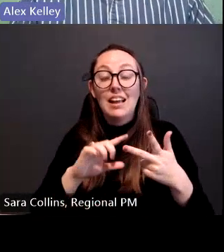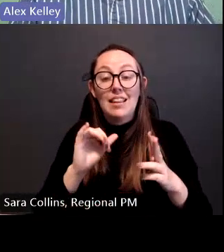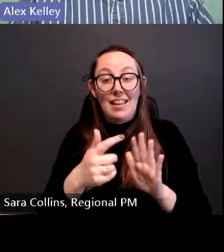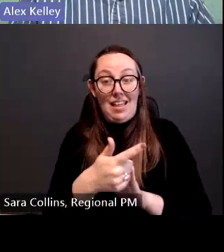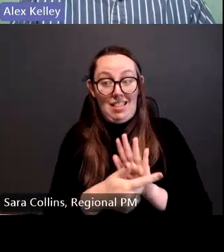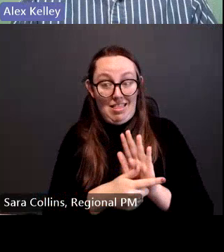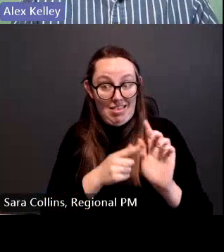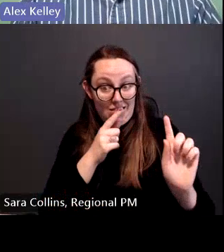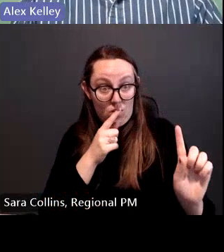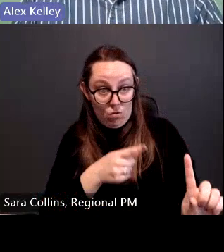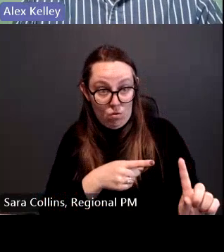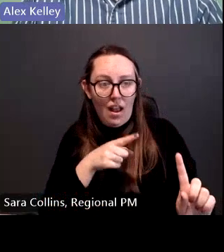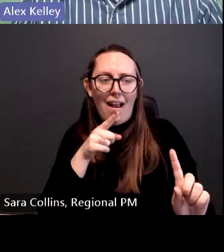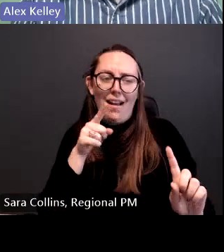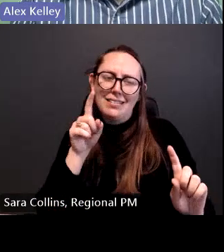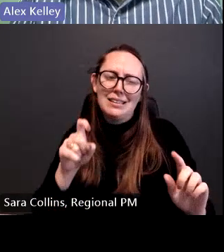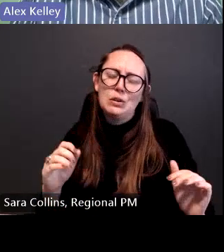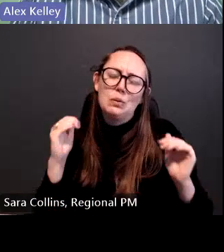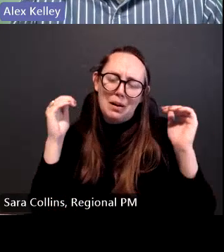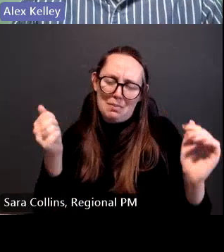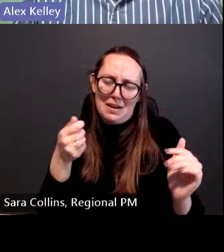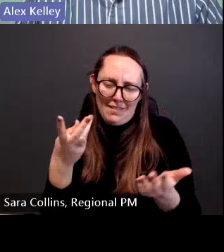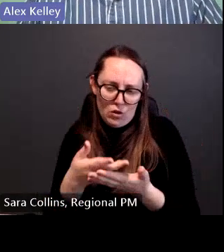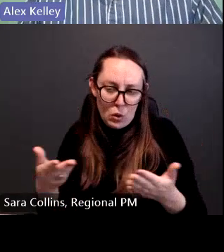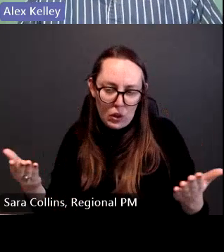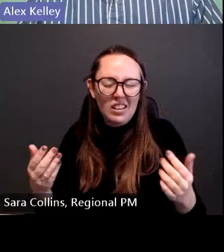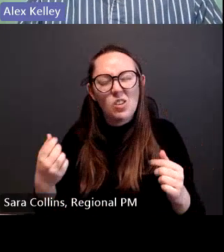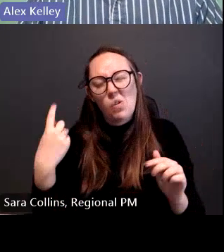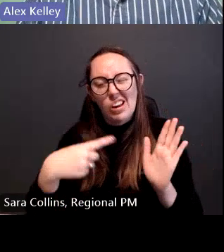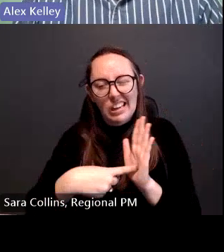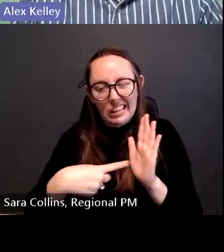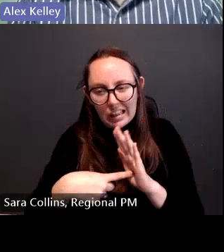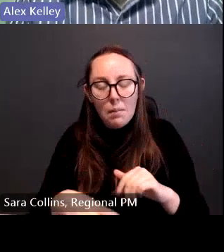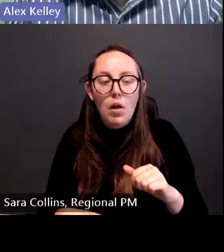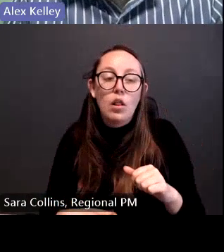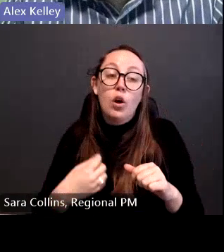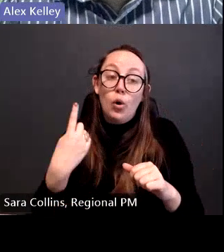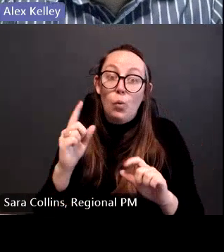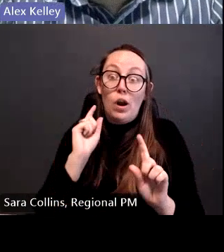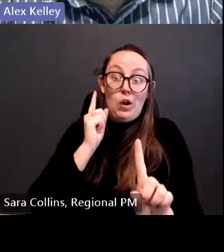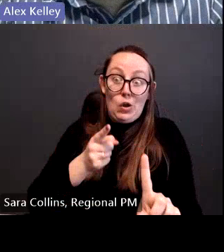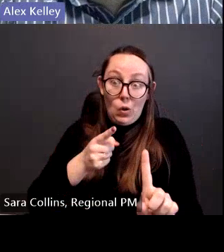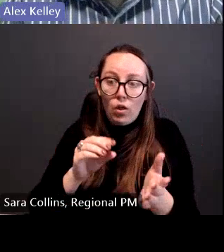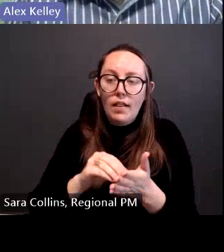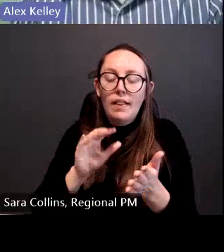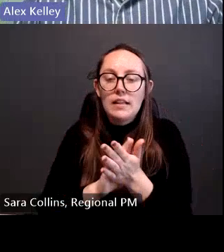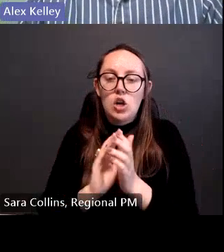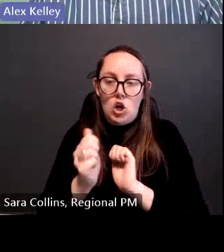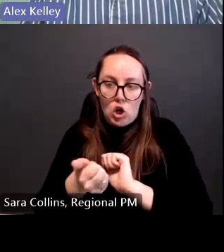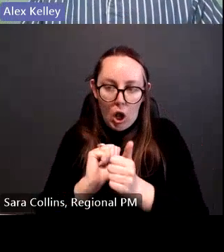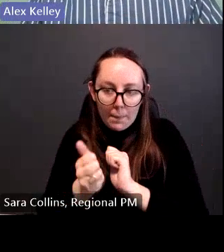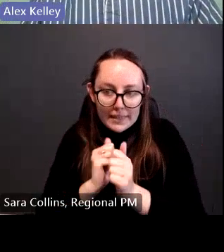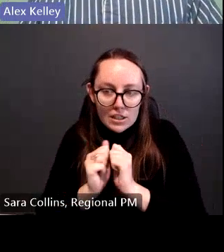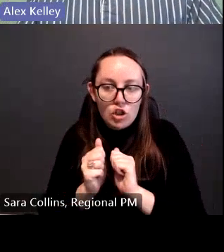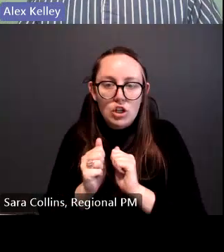one example here, there's a goal of competition in the state that was set quite